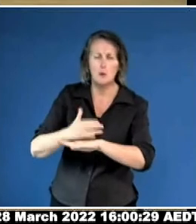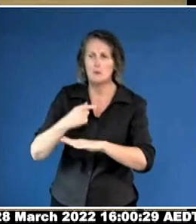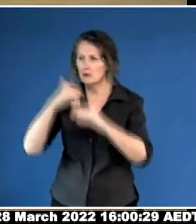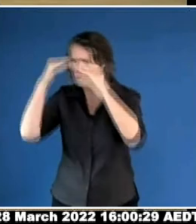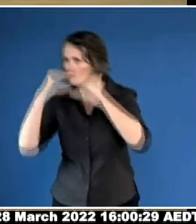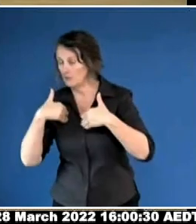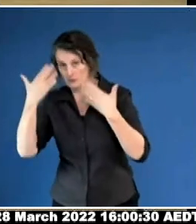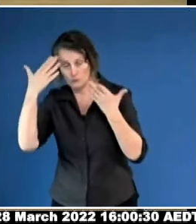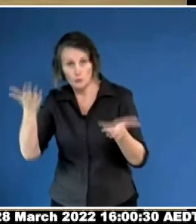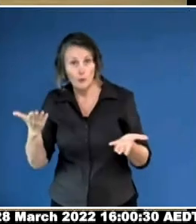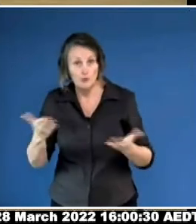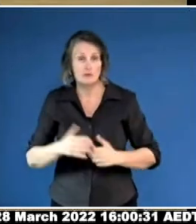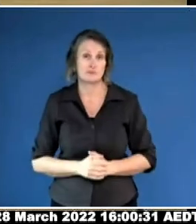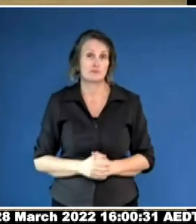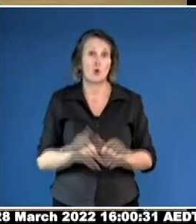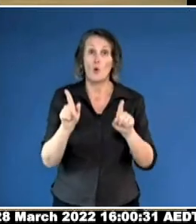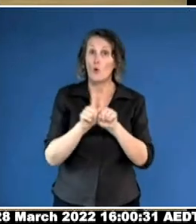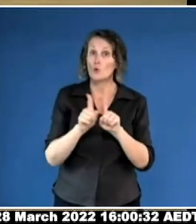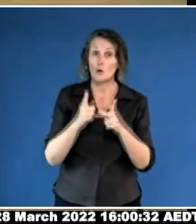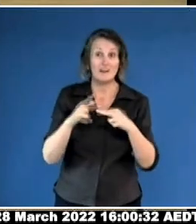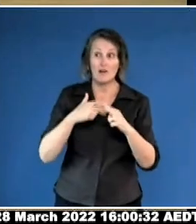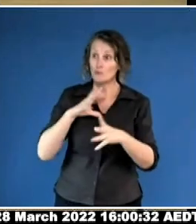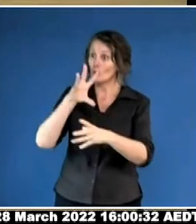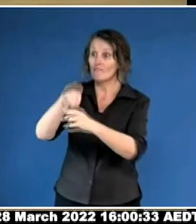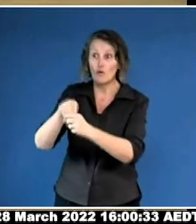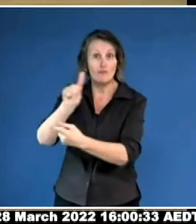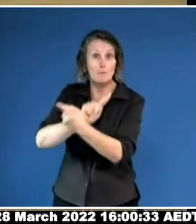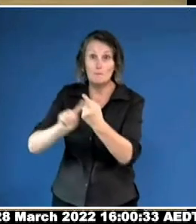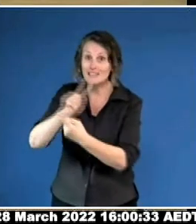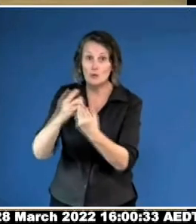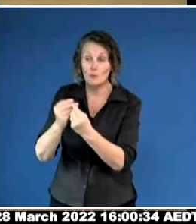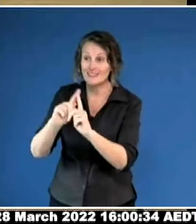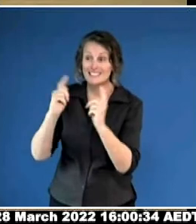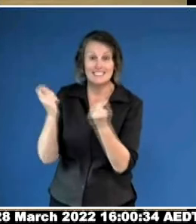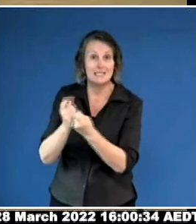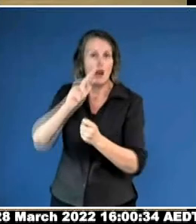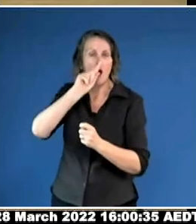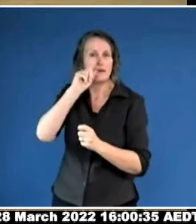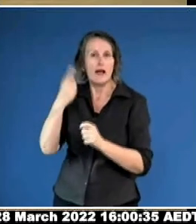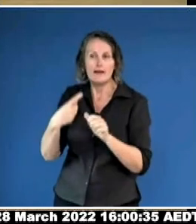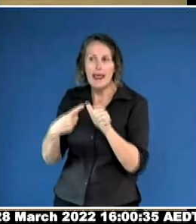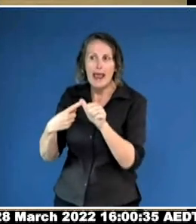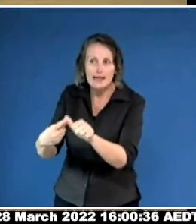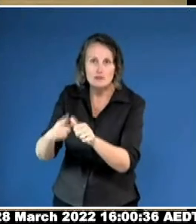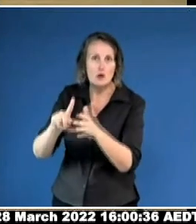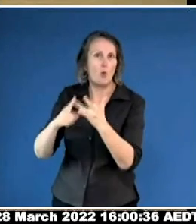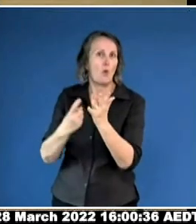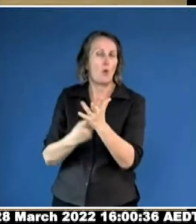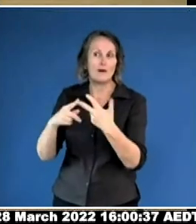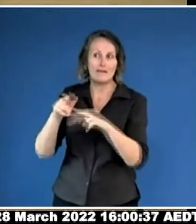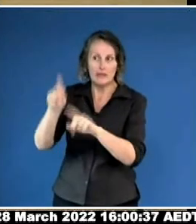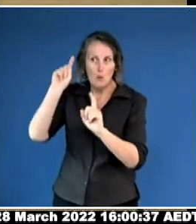experience supporting me. Also, if I'm not included in team meetings, I have no right of reply to address any support